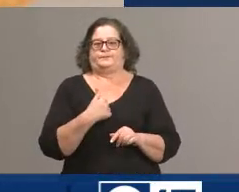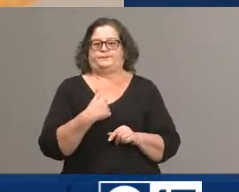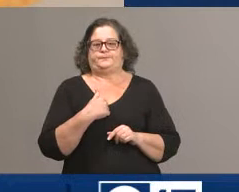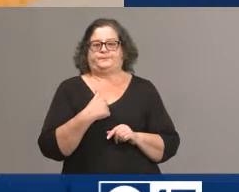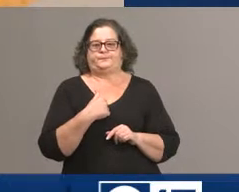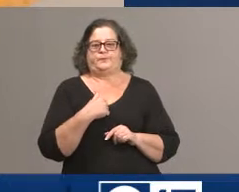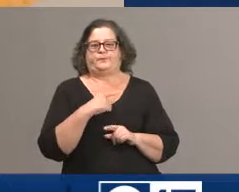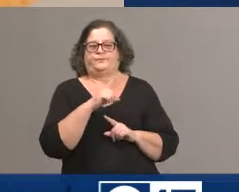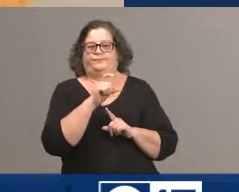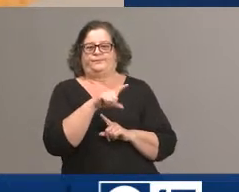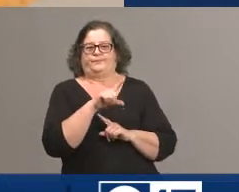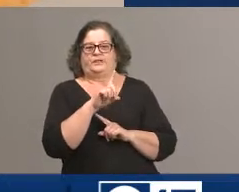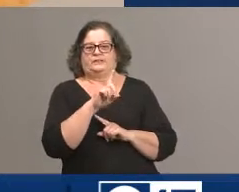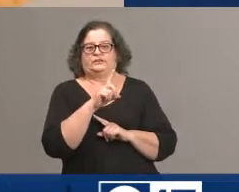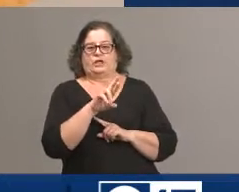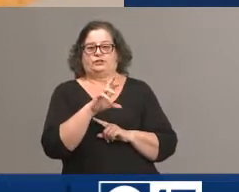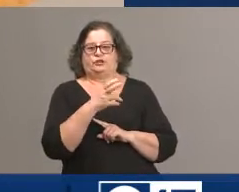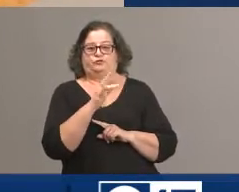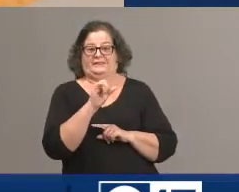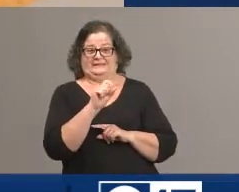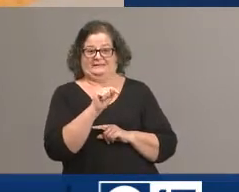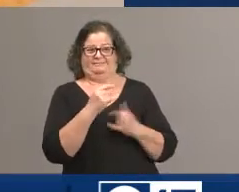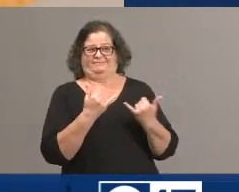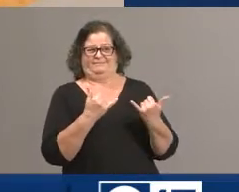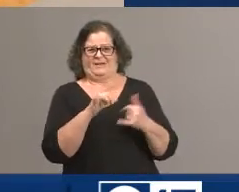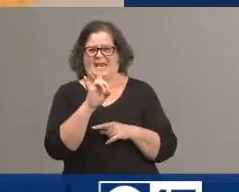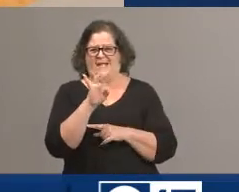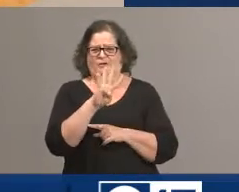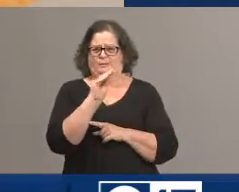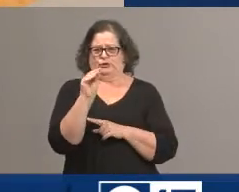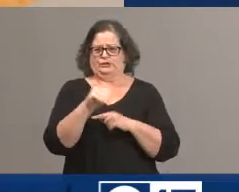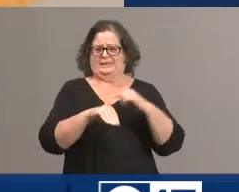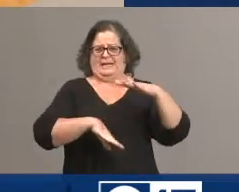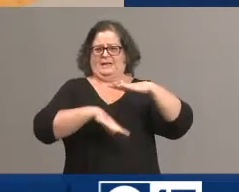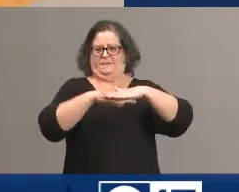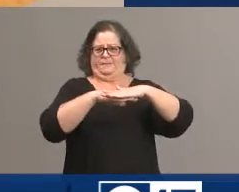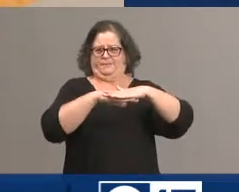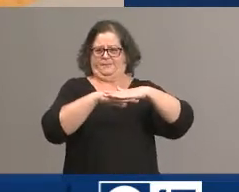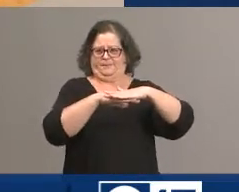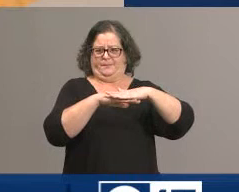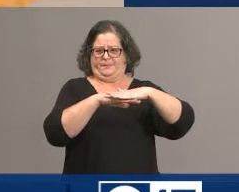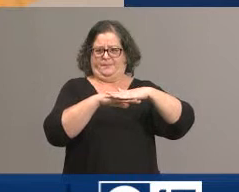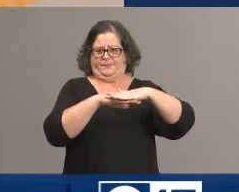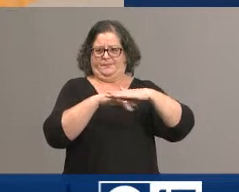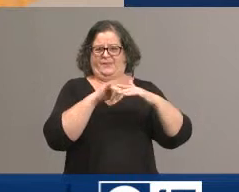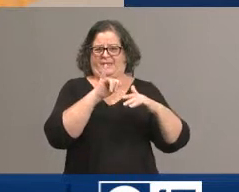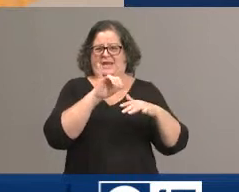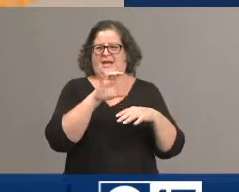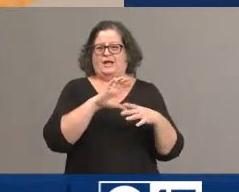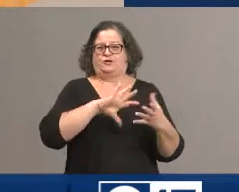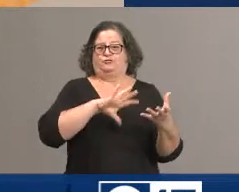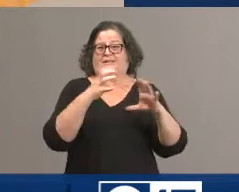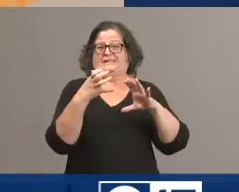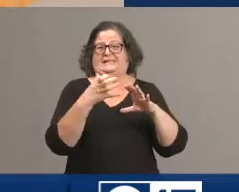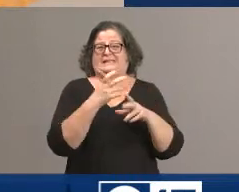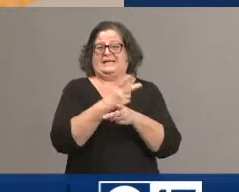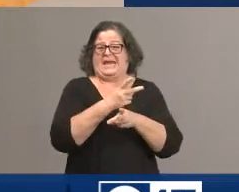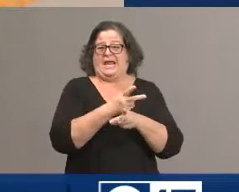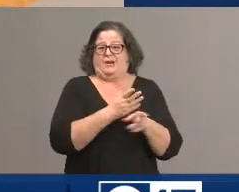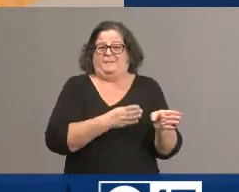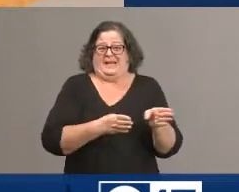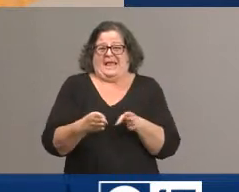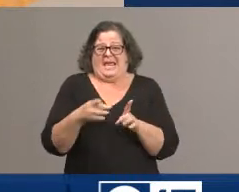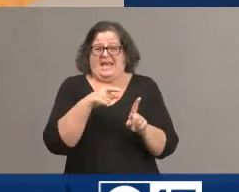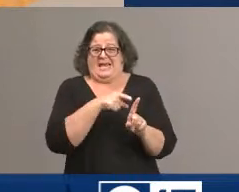implementing crisis care. It sounds to me like we're going to be at 100 or over 100%. At what point do you expect that to happen in the coming